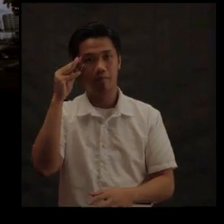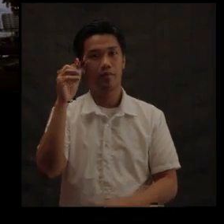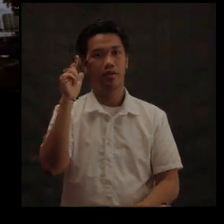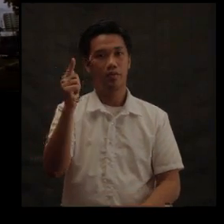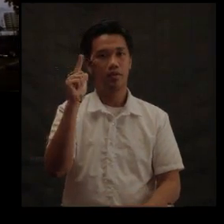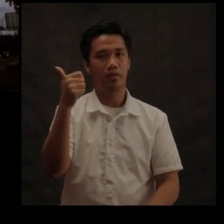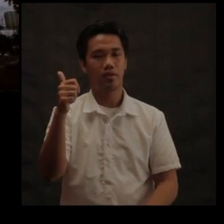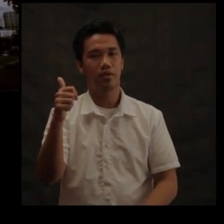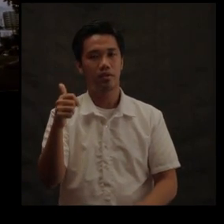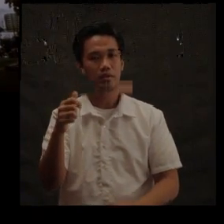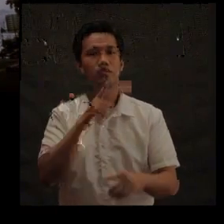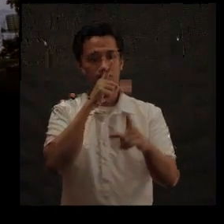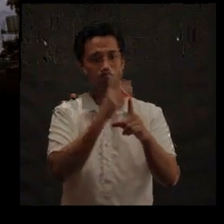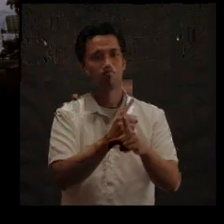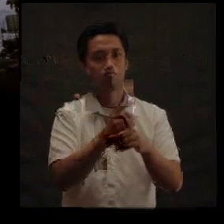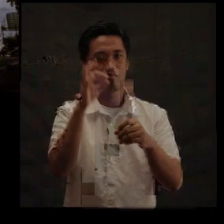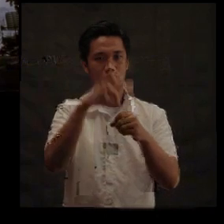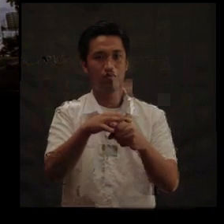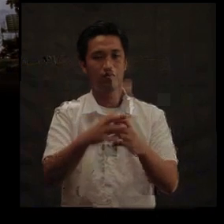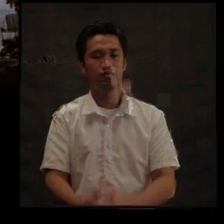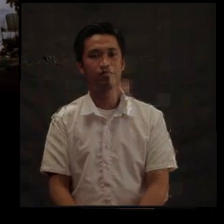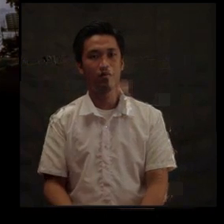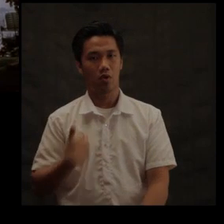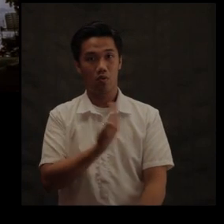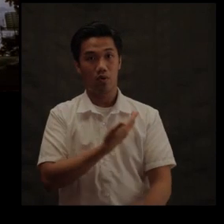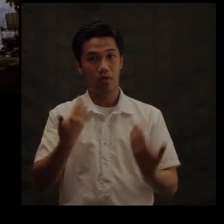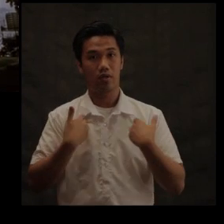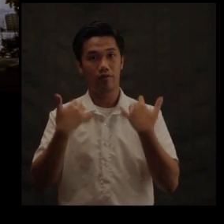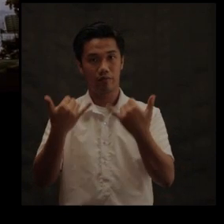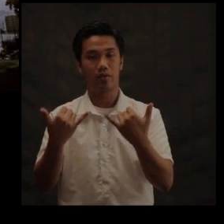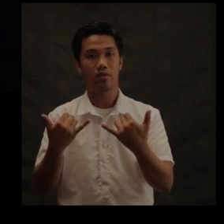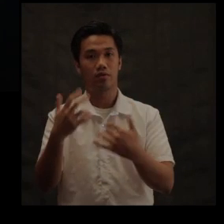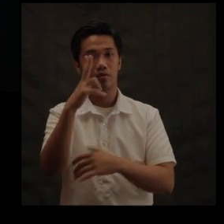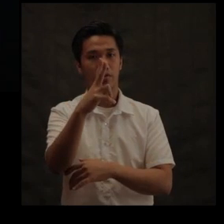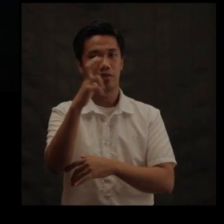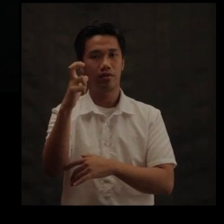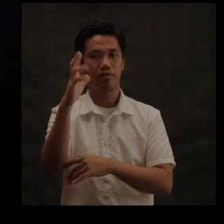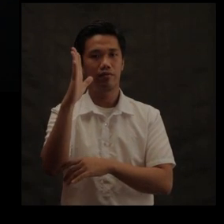only 53% of that number actually cast their vote. We have, as of today,